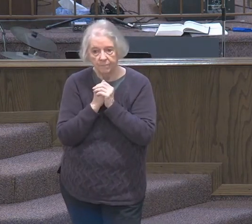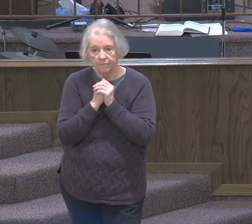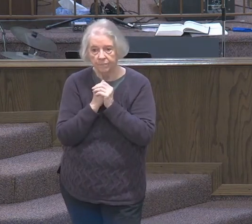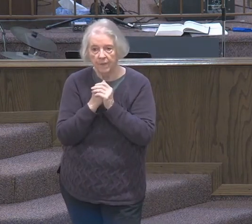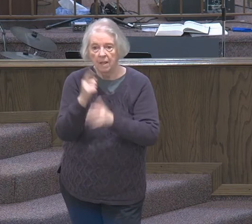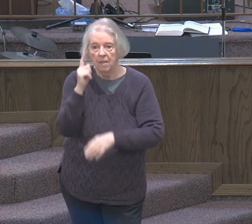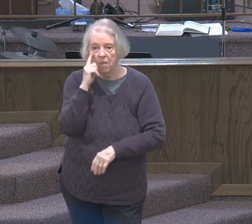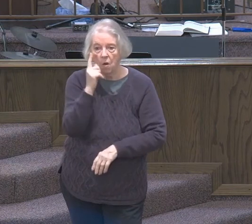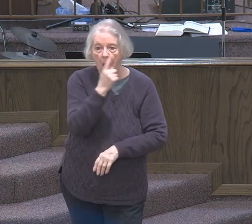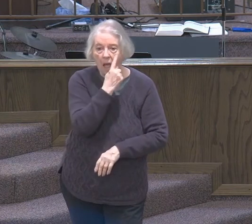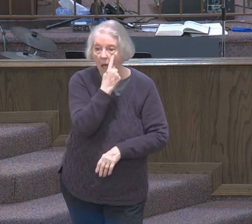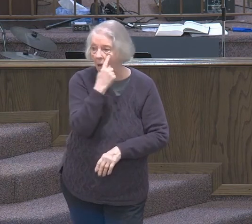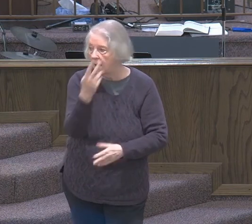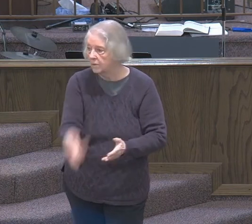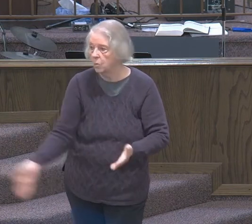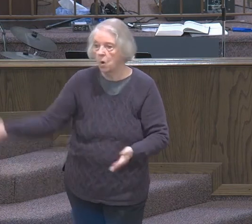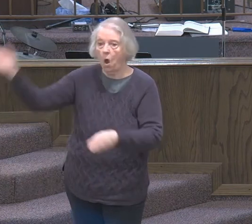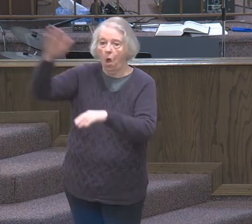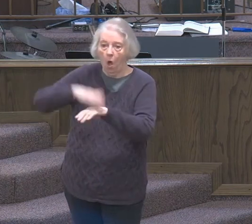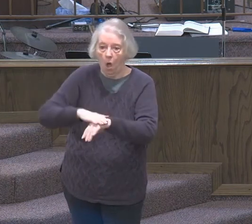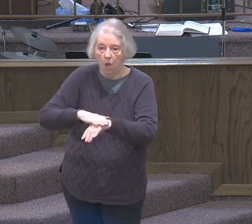were upon the Lord.